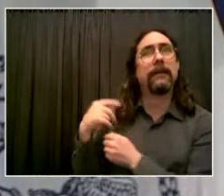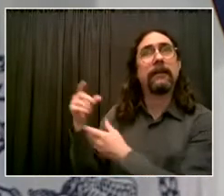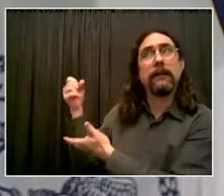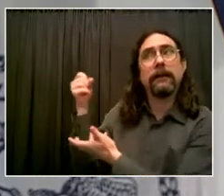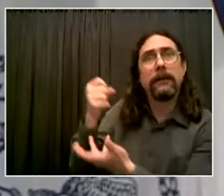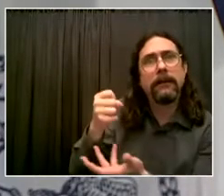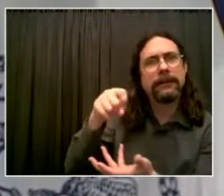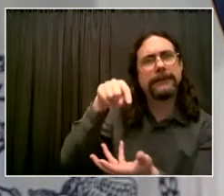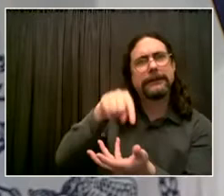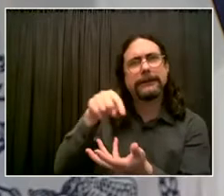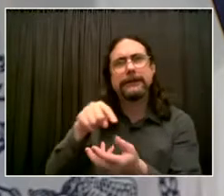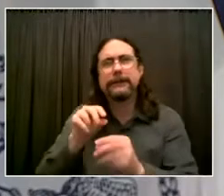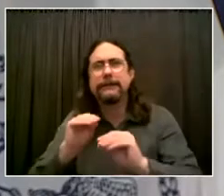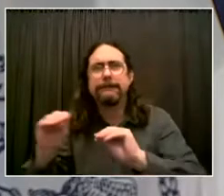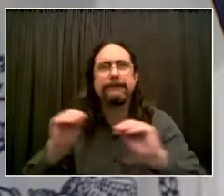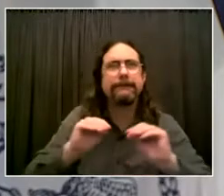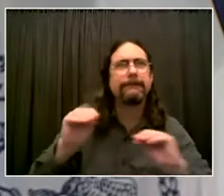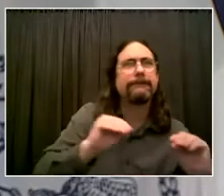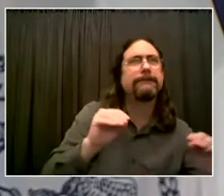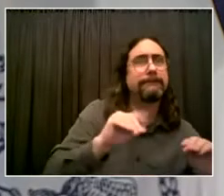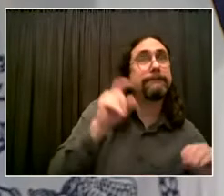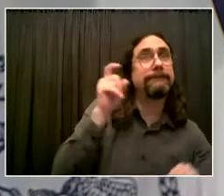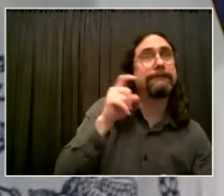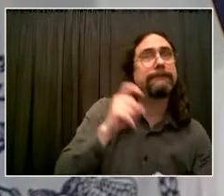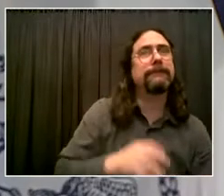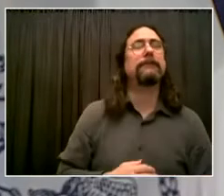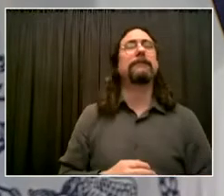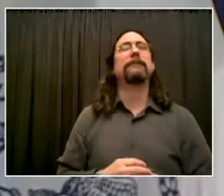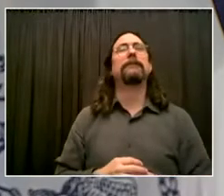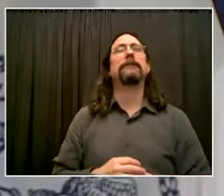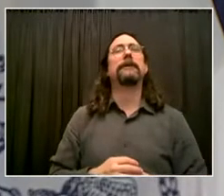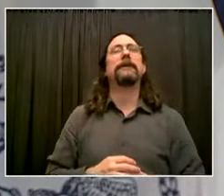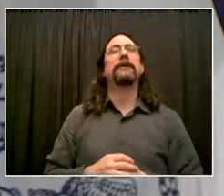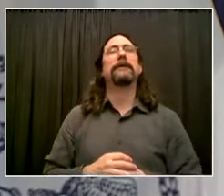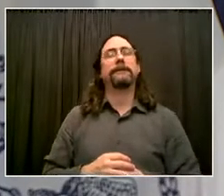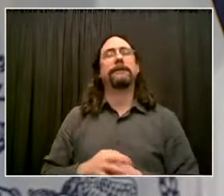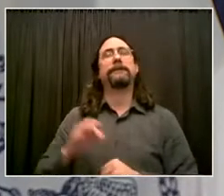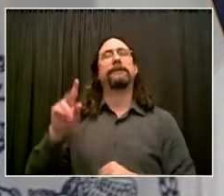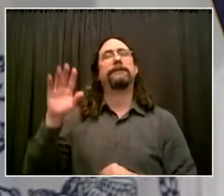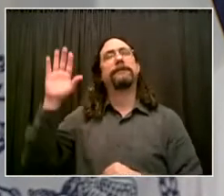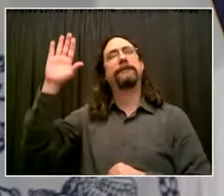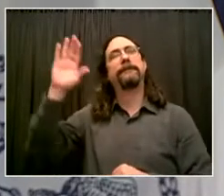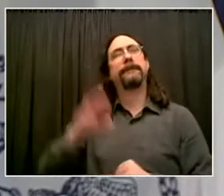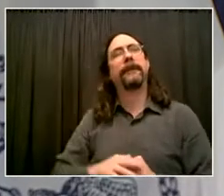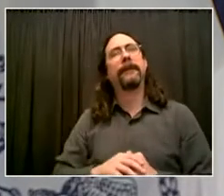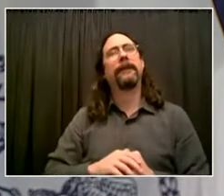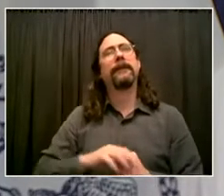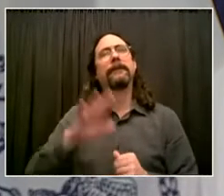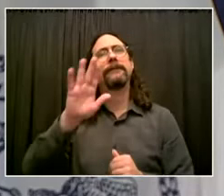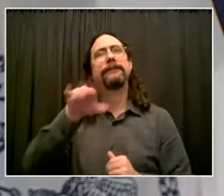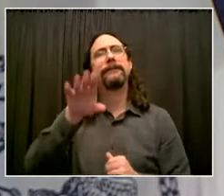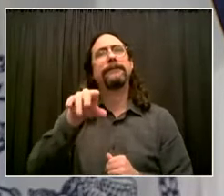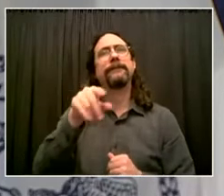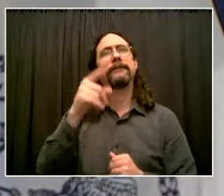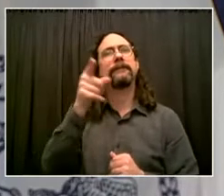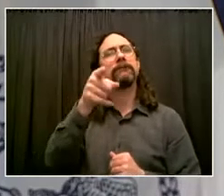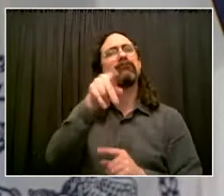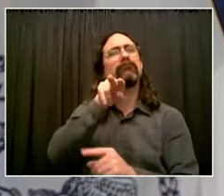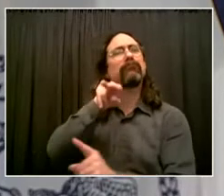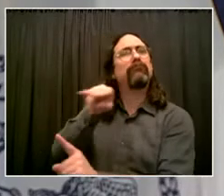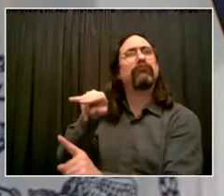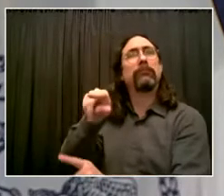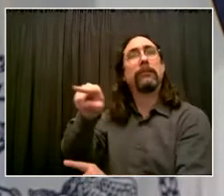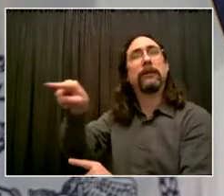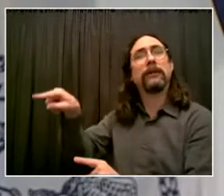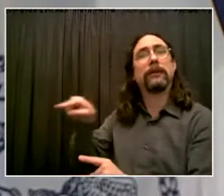Democratic campaign for mayor is going, whether you're closer to an endorsement, whether there is any candidate that you think is hitting the